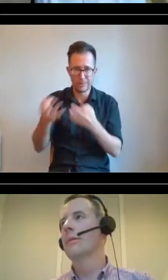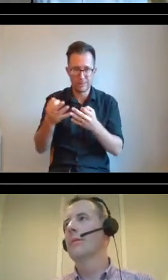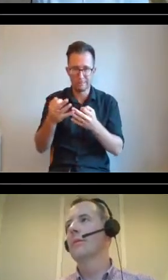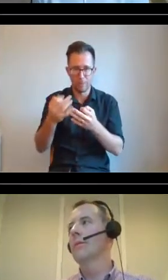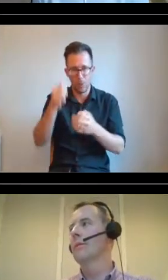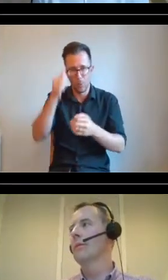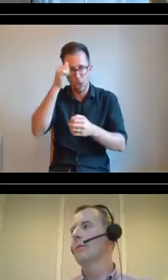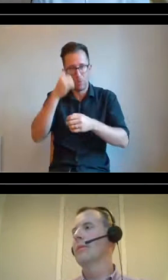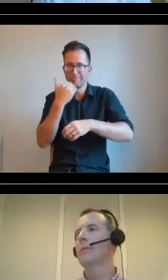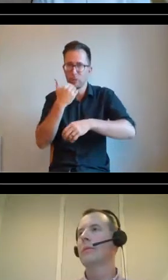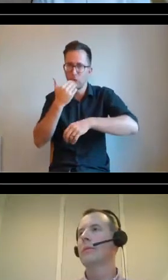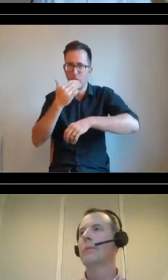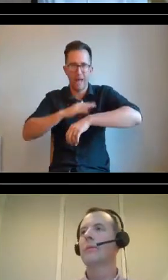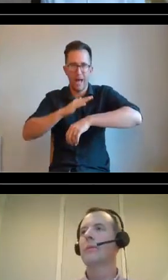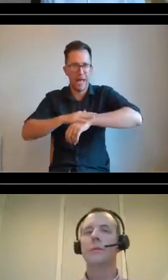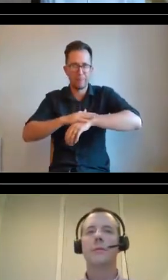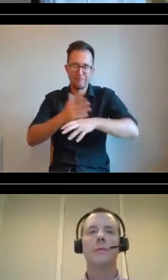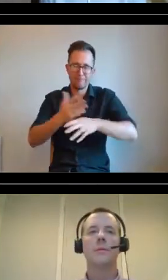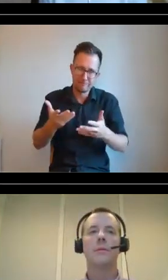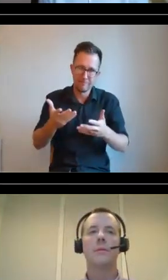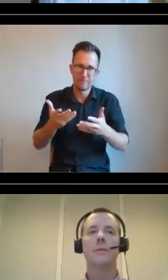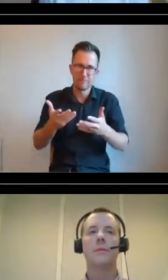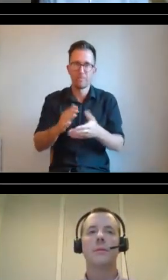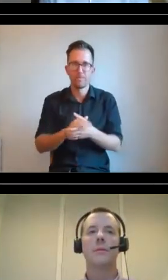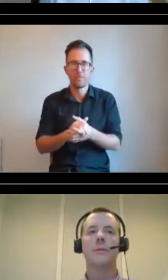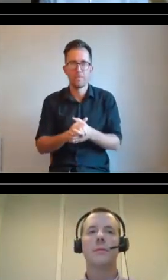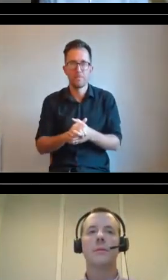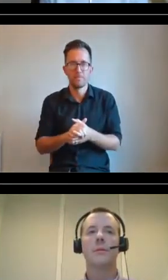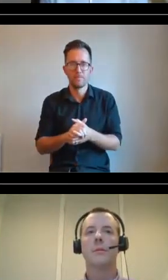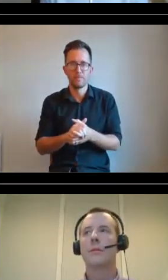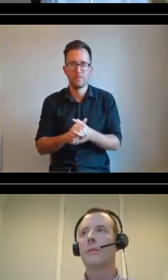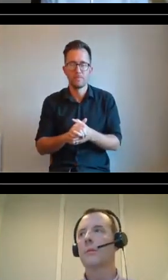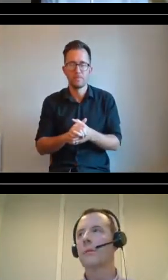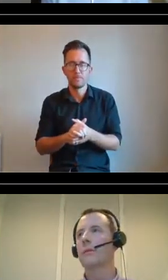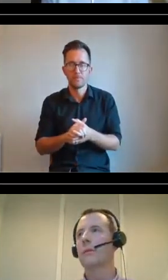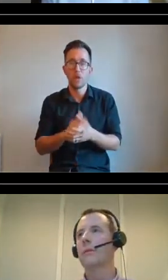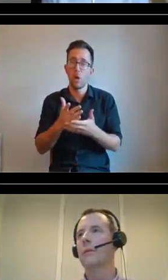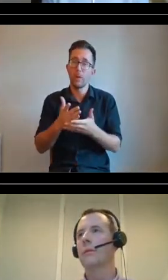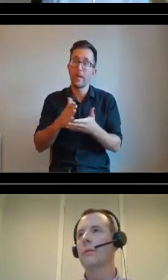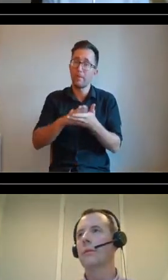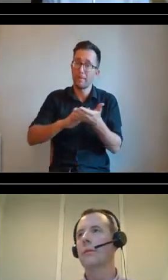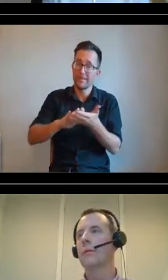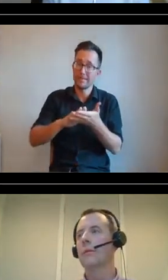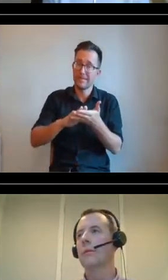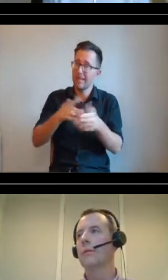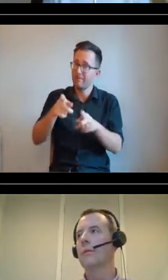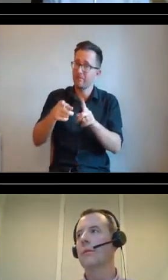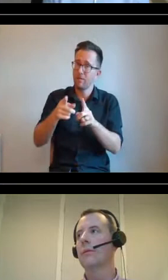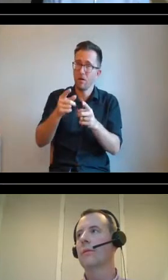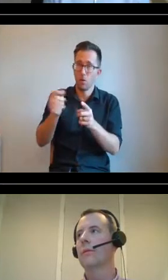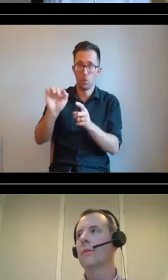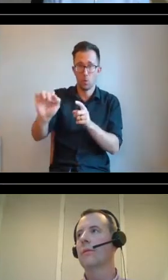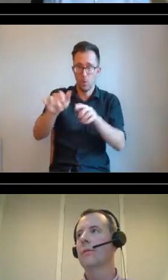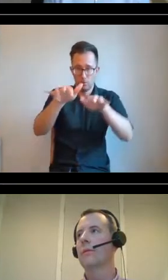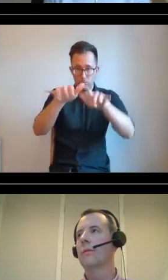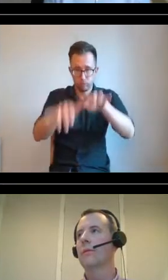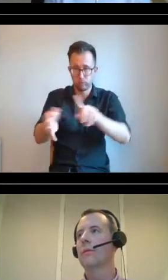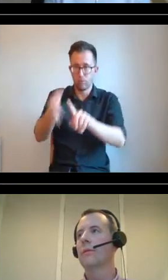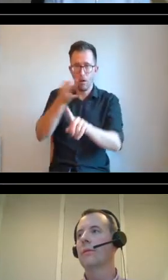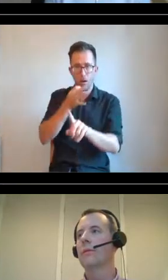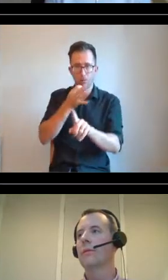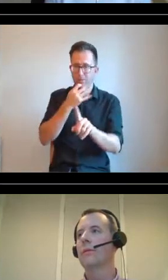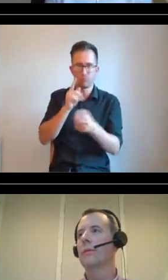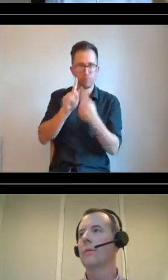time. So therefore, we have open those telephone lines to people who want to actually book a call back so they can get a